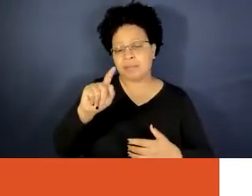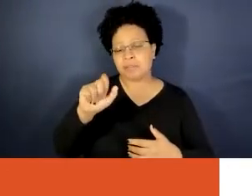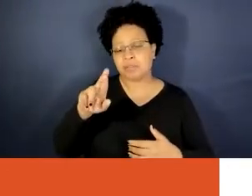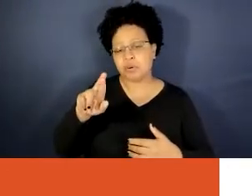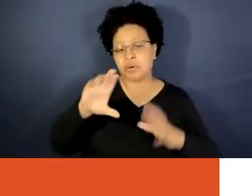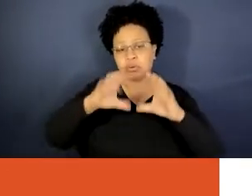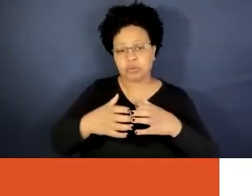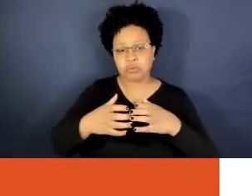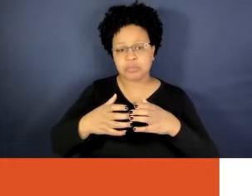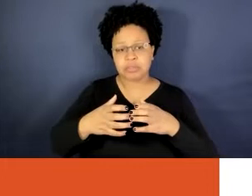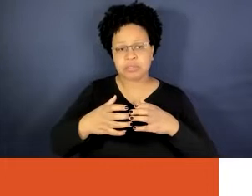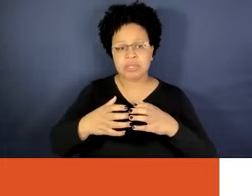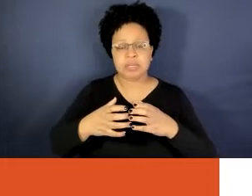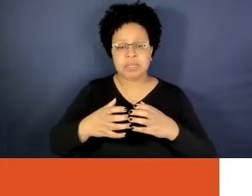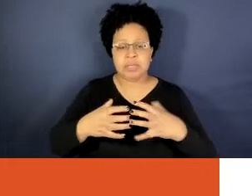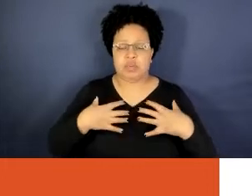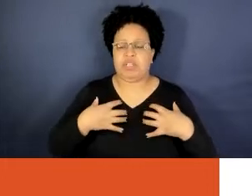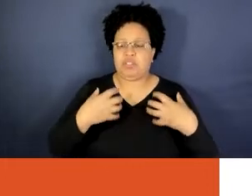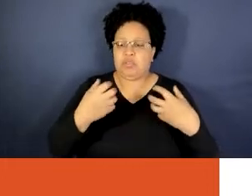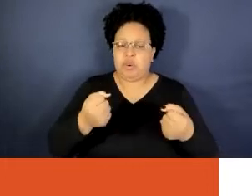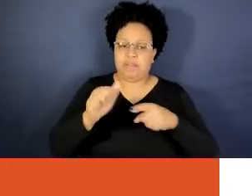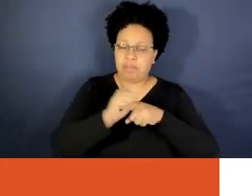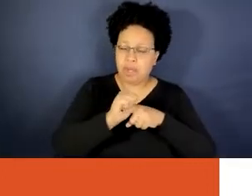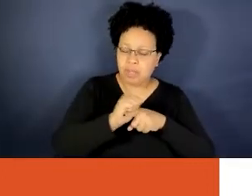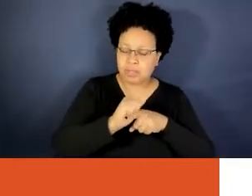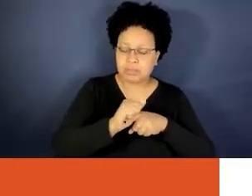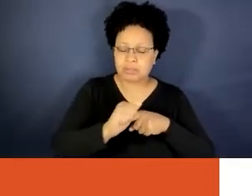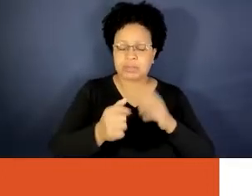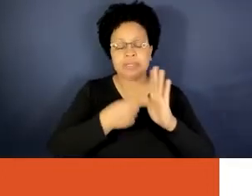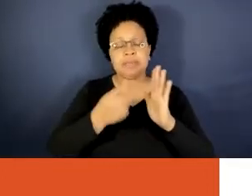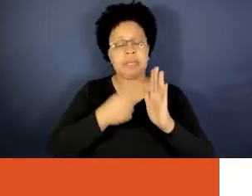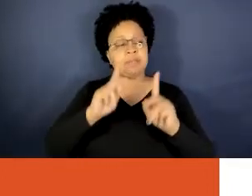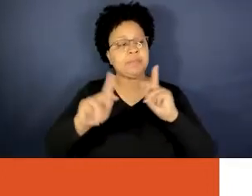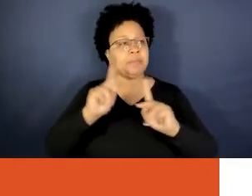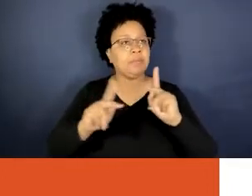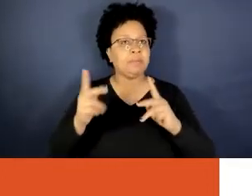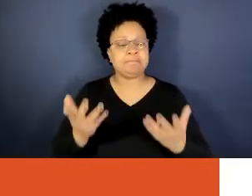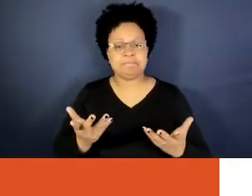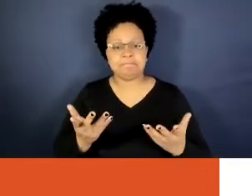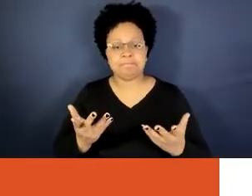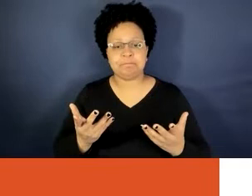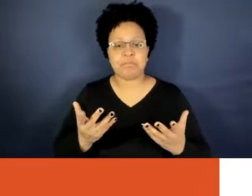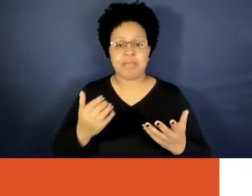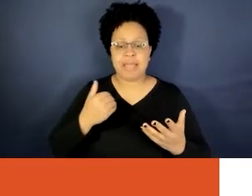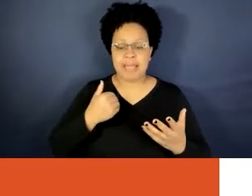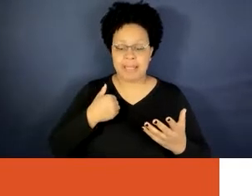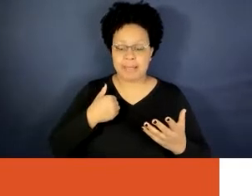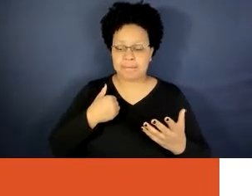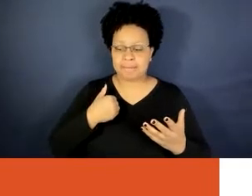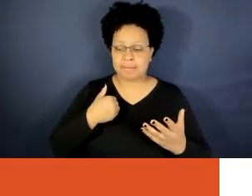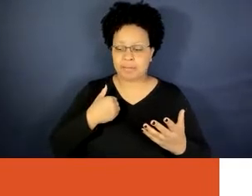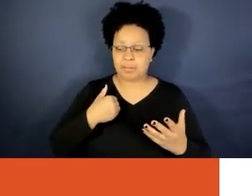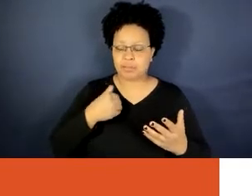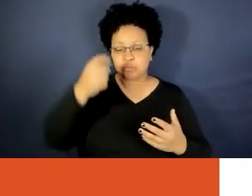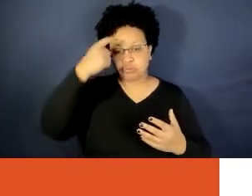place. Restorative practices or restorative approaches. Sometimes when people are dealing with their trauma, it impacts their